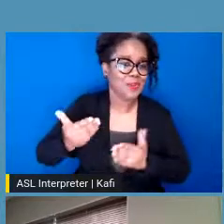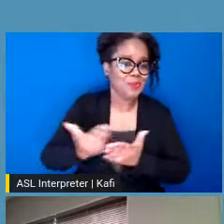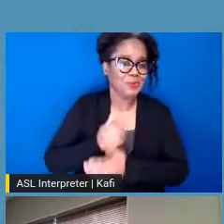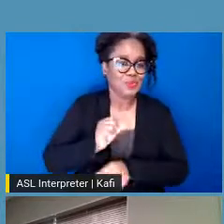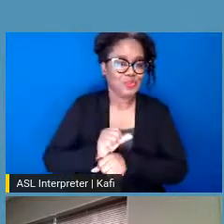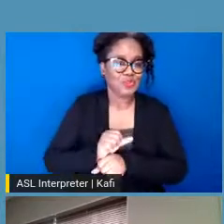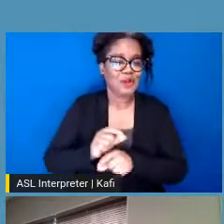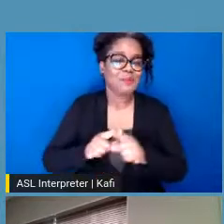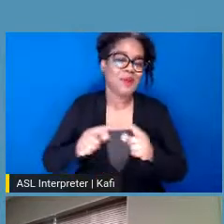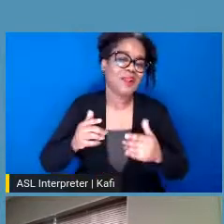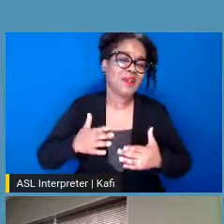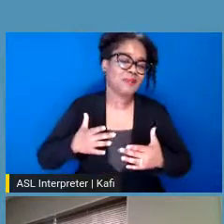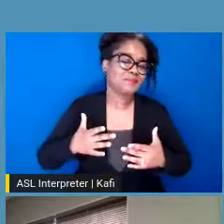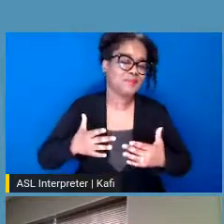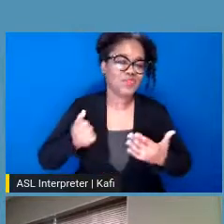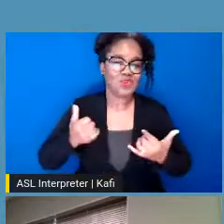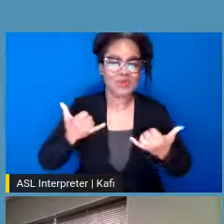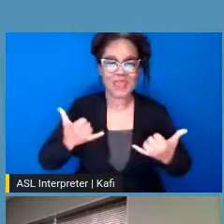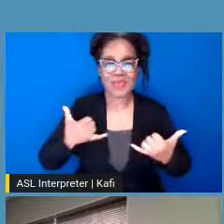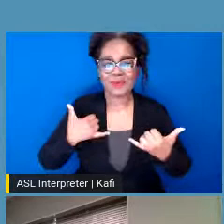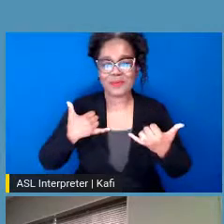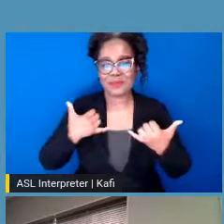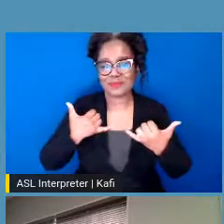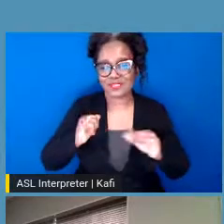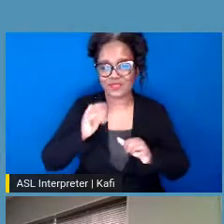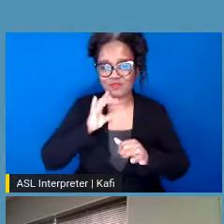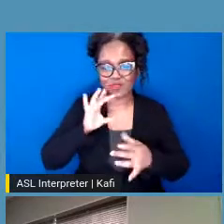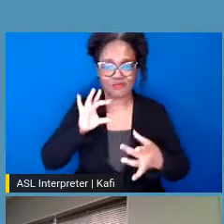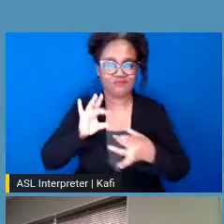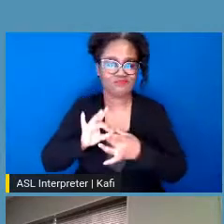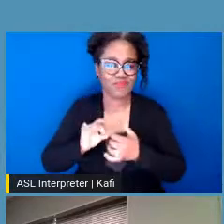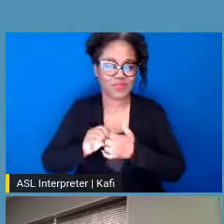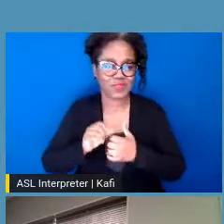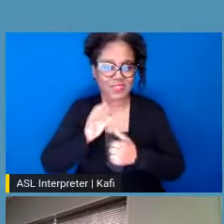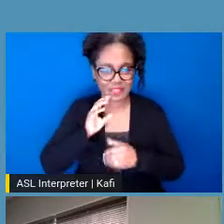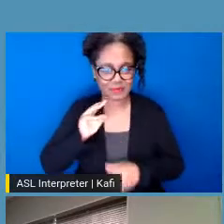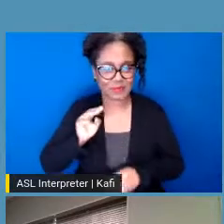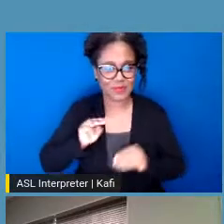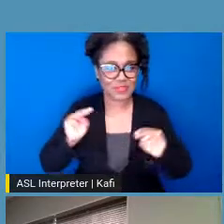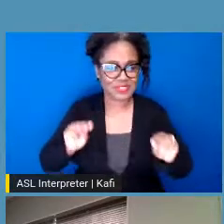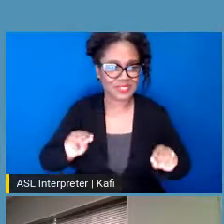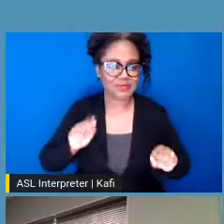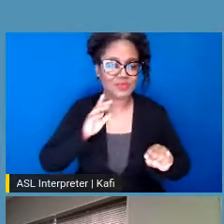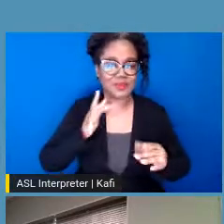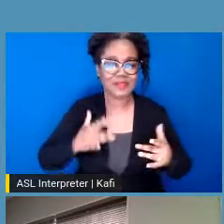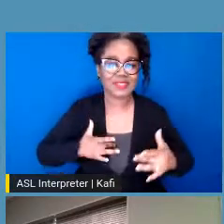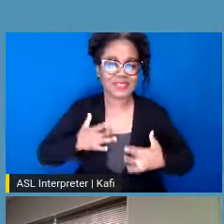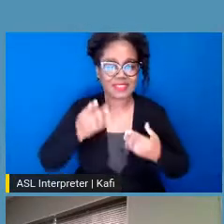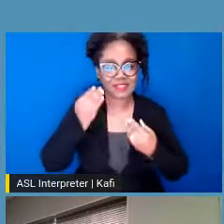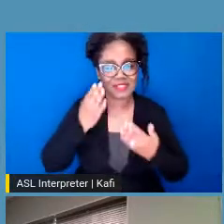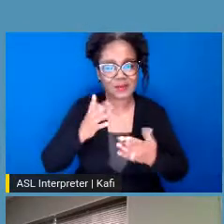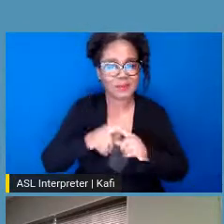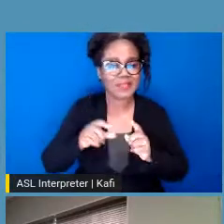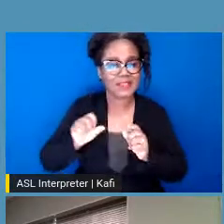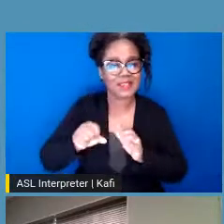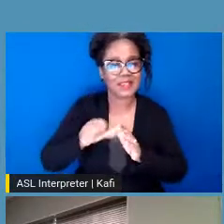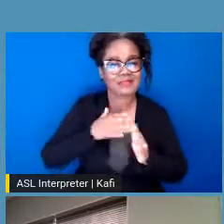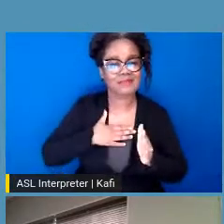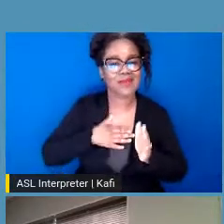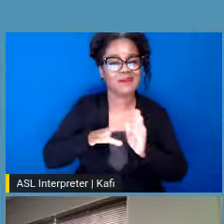Anchorage Museum. And yeah, my background is mostly collections management in historic structures or historic